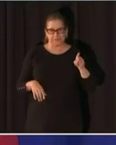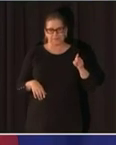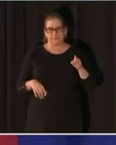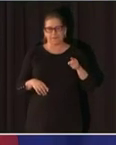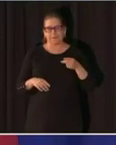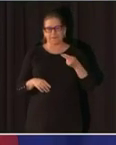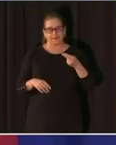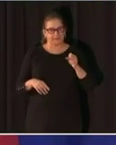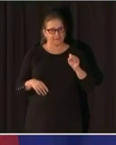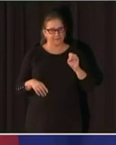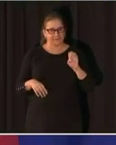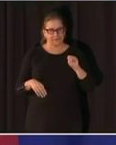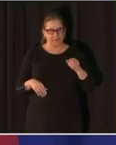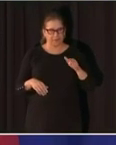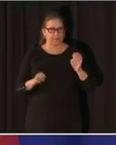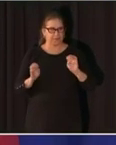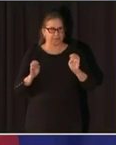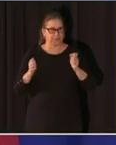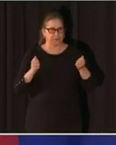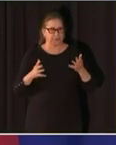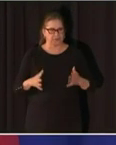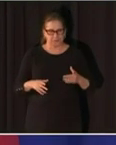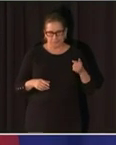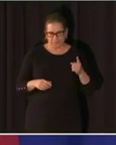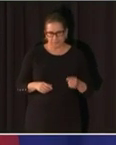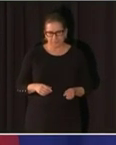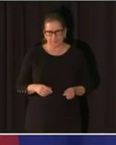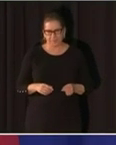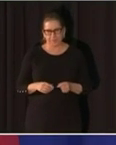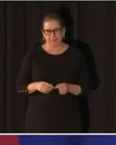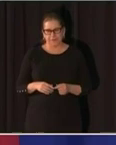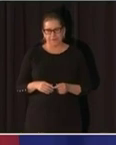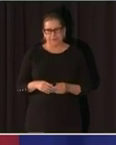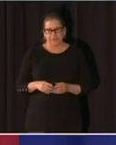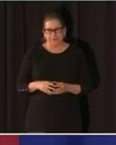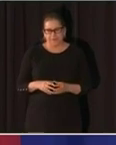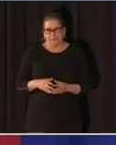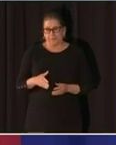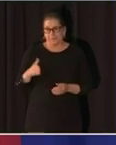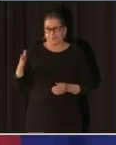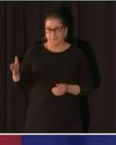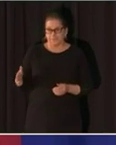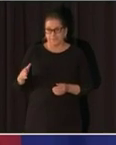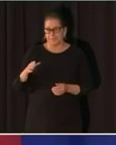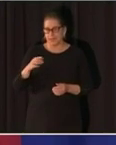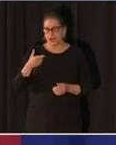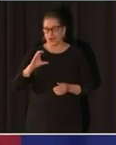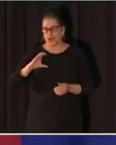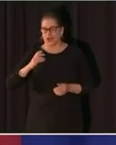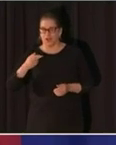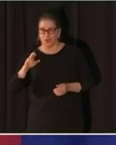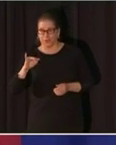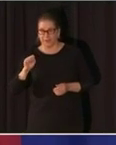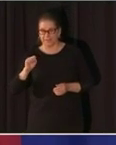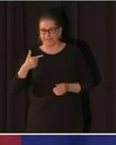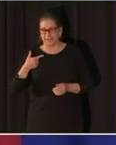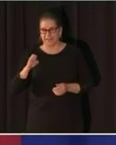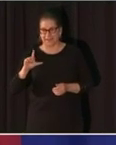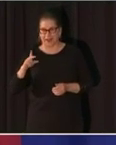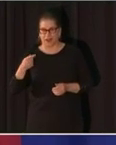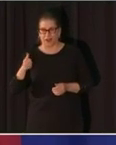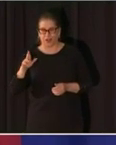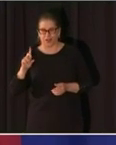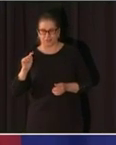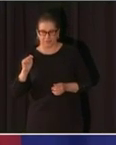the Emergency Operations Center. Today, we are going to focus on the